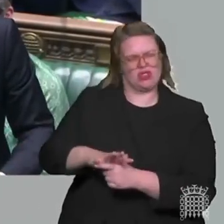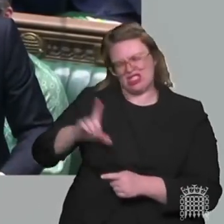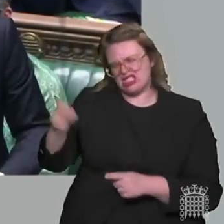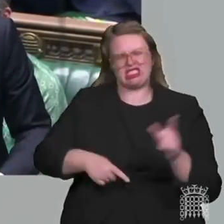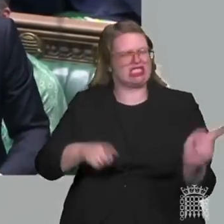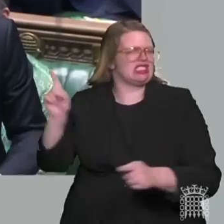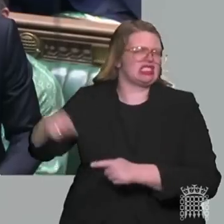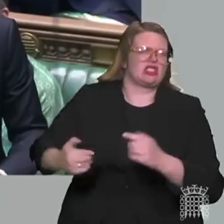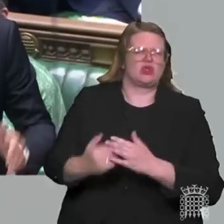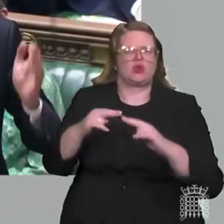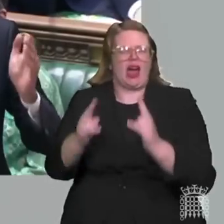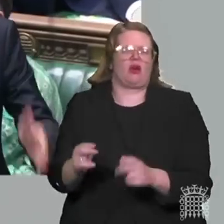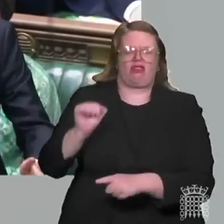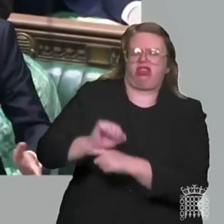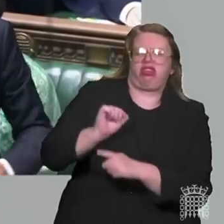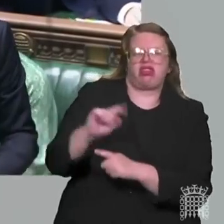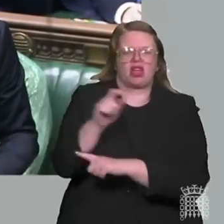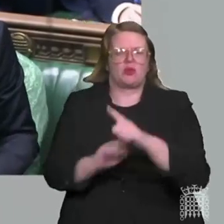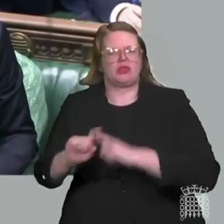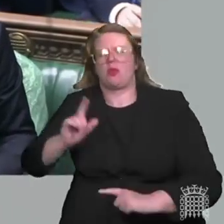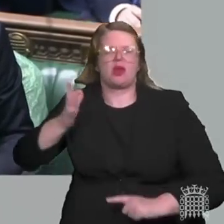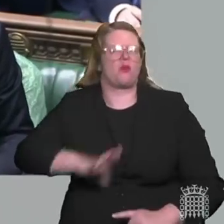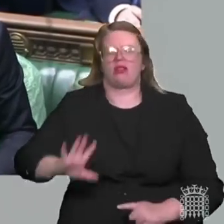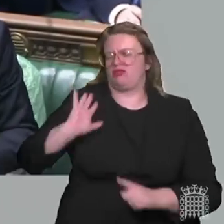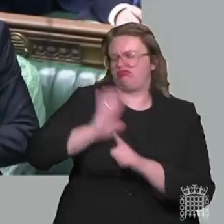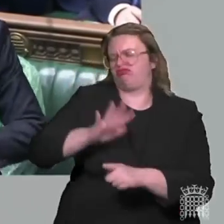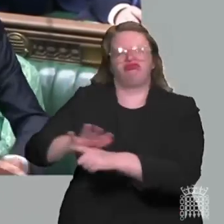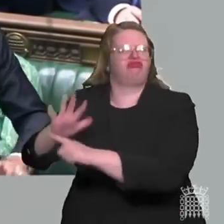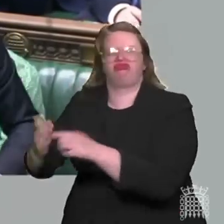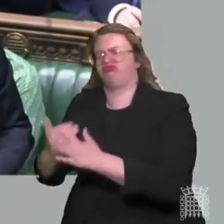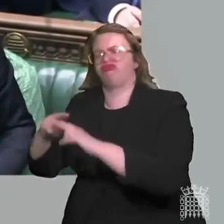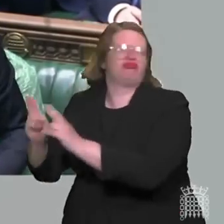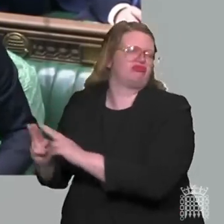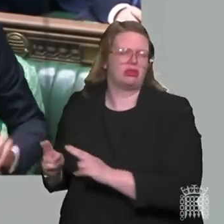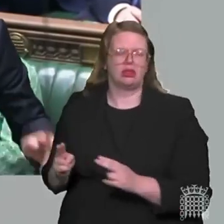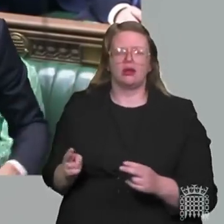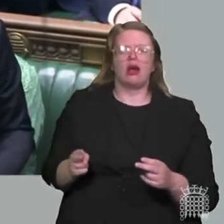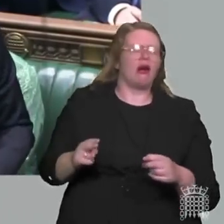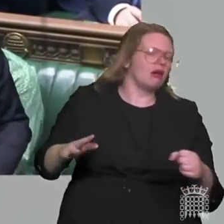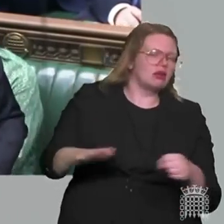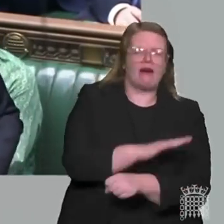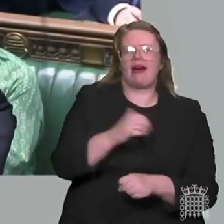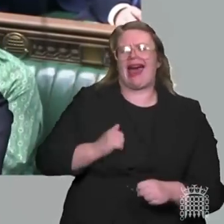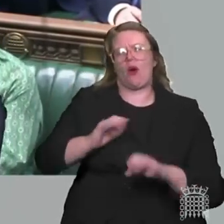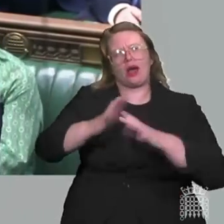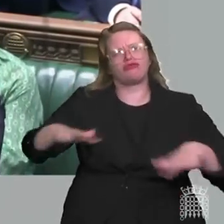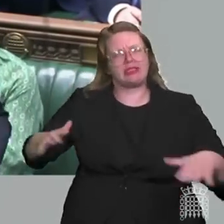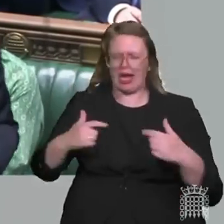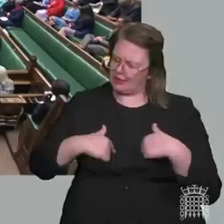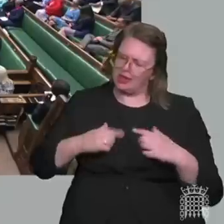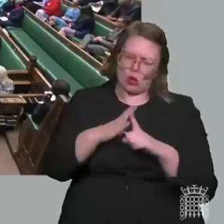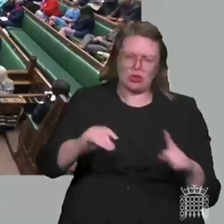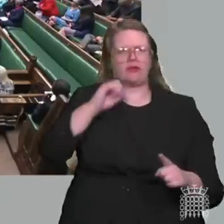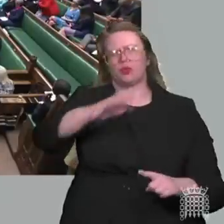the views of local communities and impose top-down housing targets and carpet over the green belt, that is not something that this government will